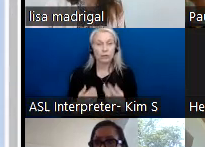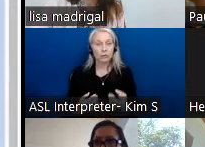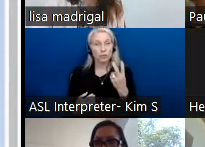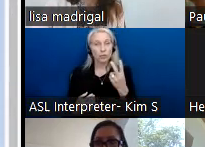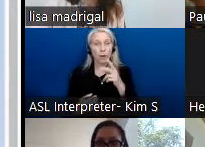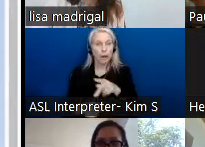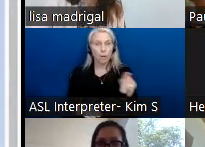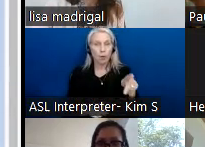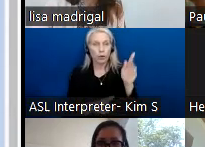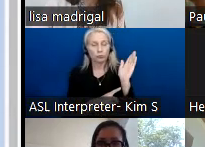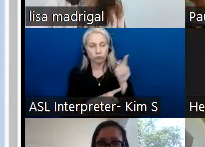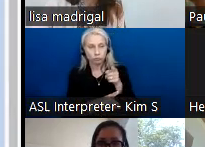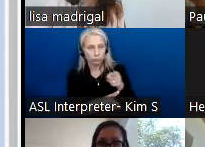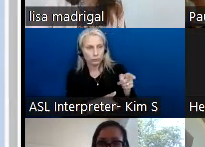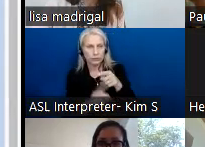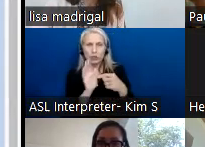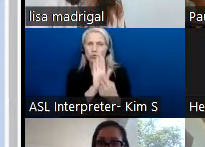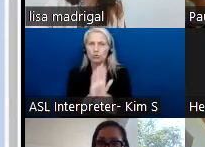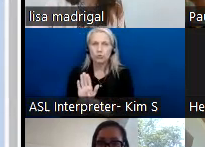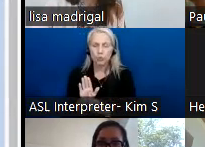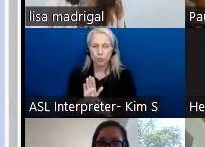PowerPoints in here that go over,